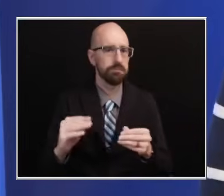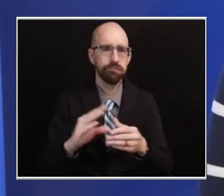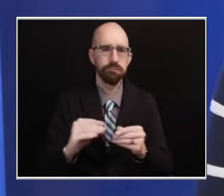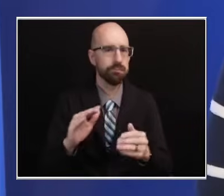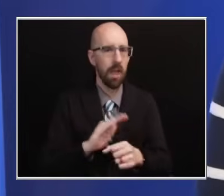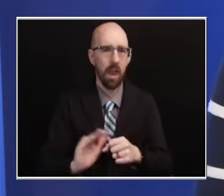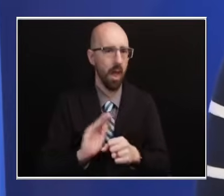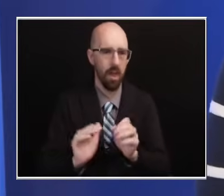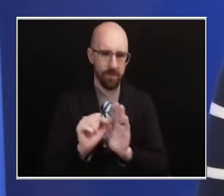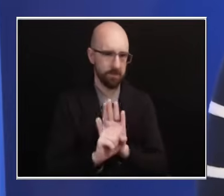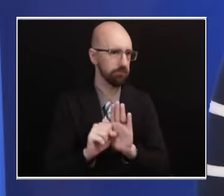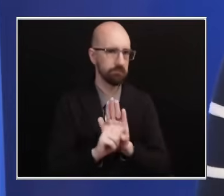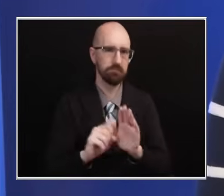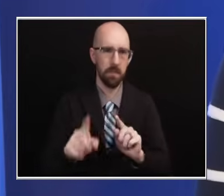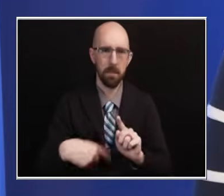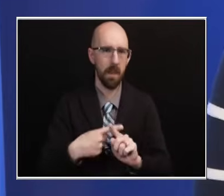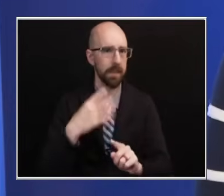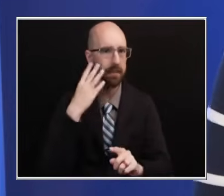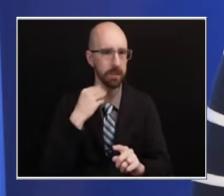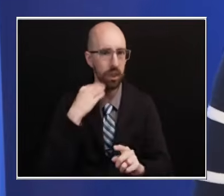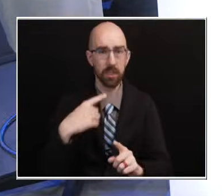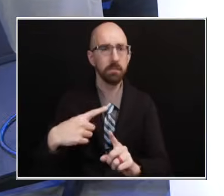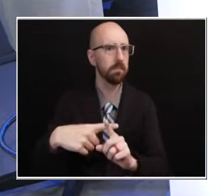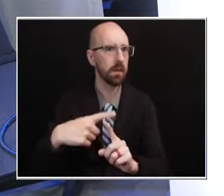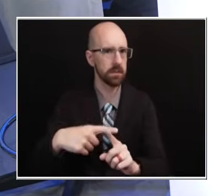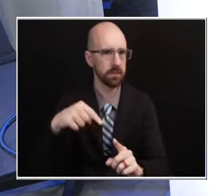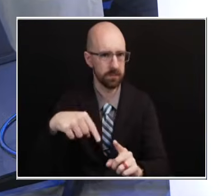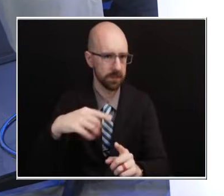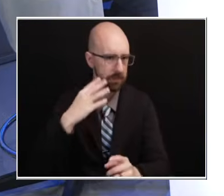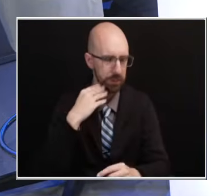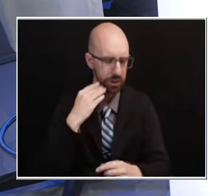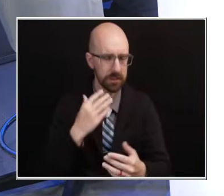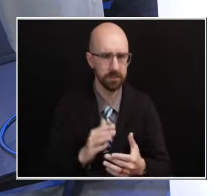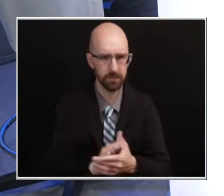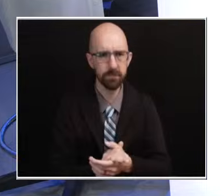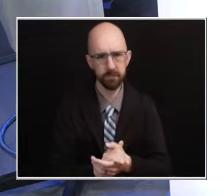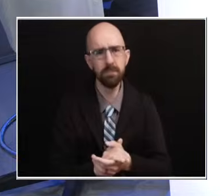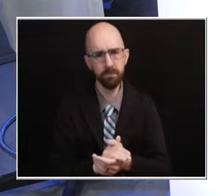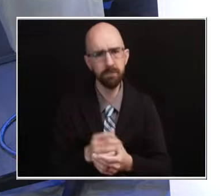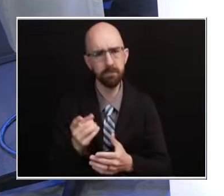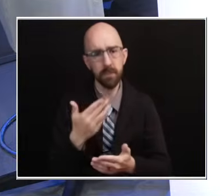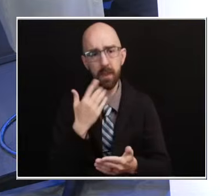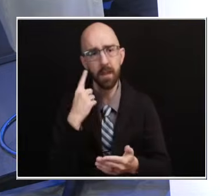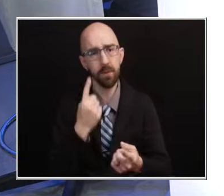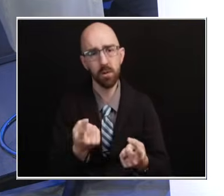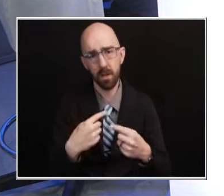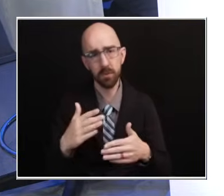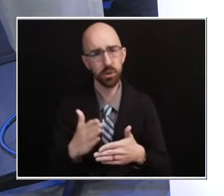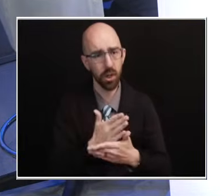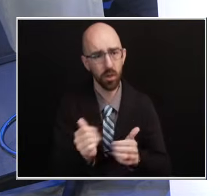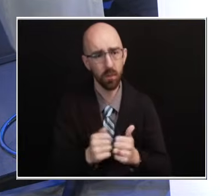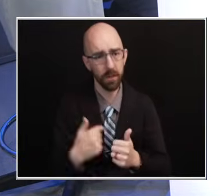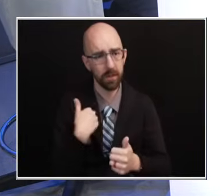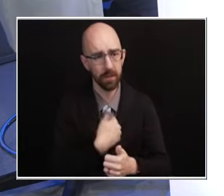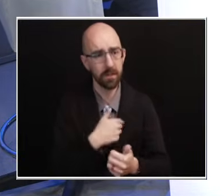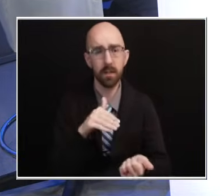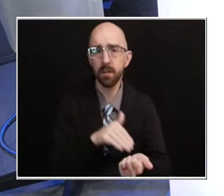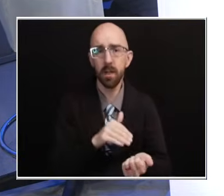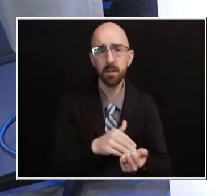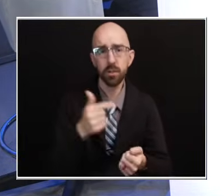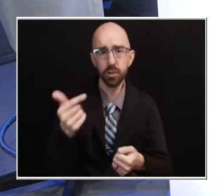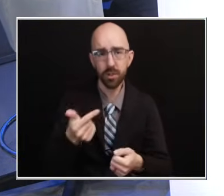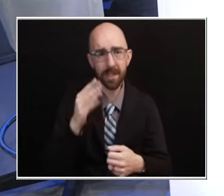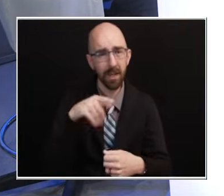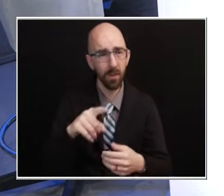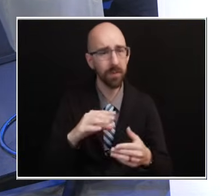about the experience that we had. Well, thank you so much for sharing and being here with us. Dr. G, I know this story means so much to